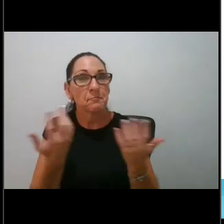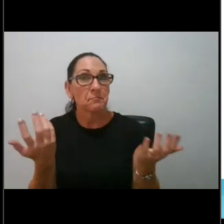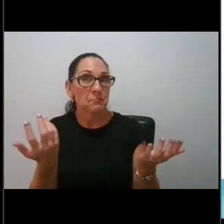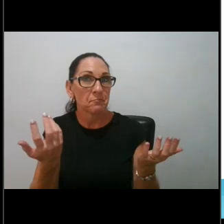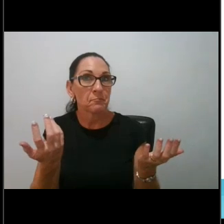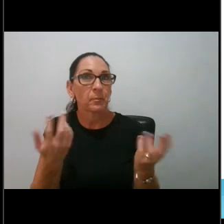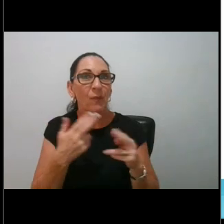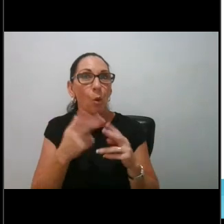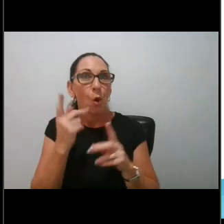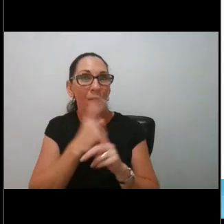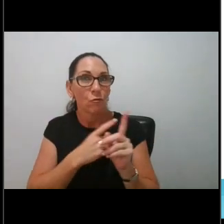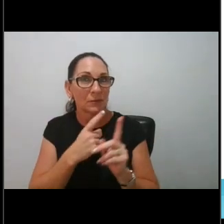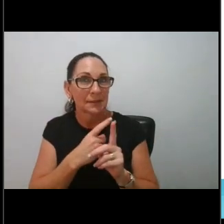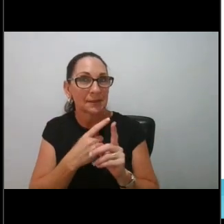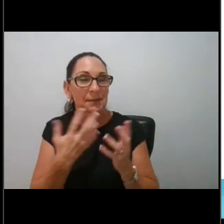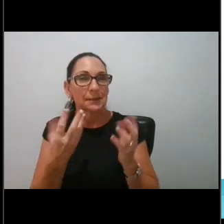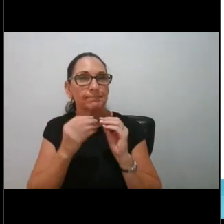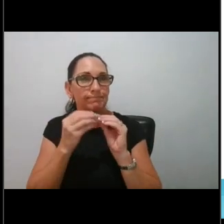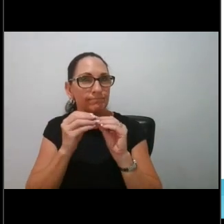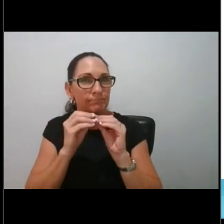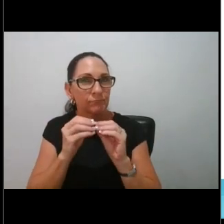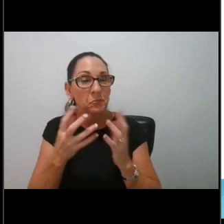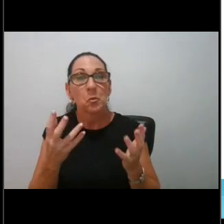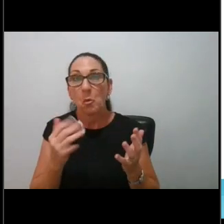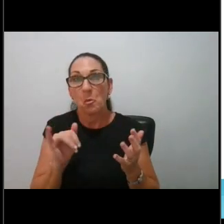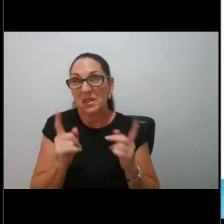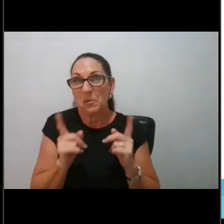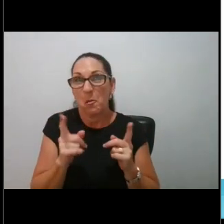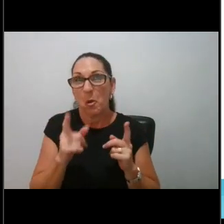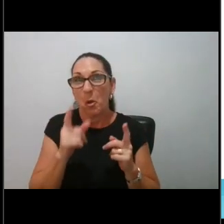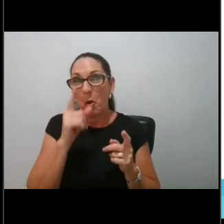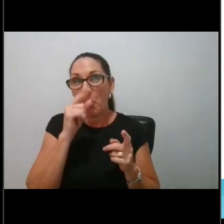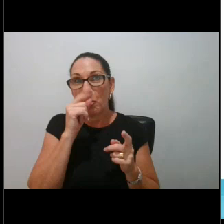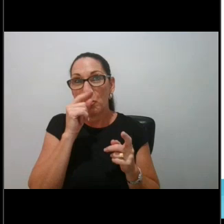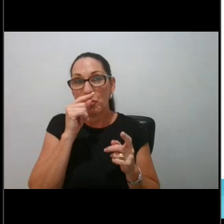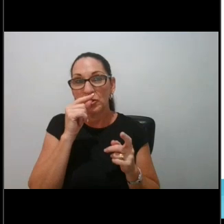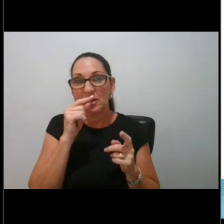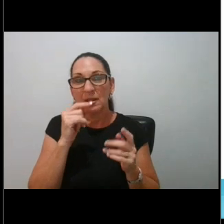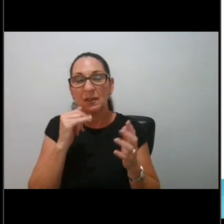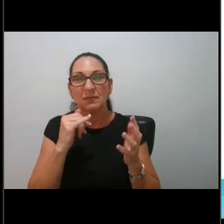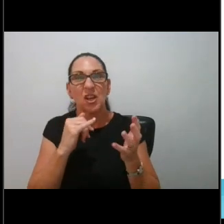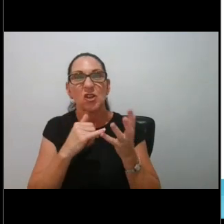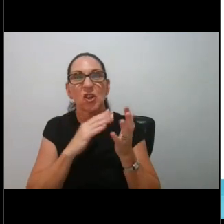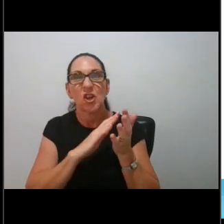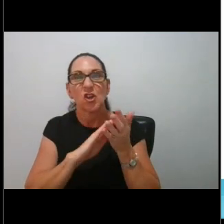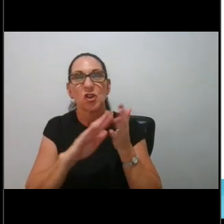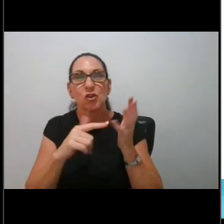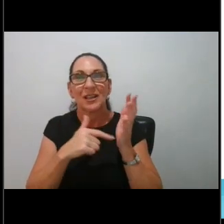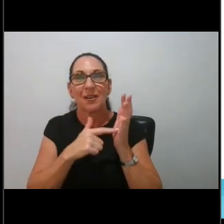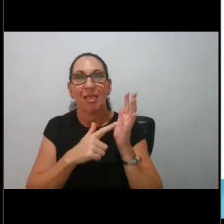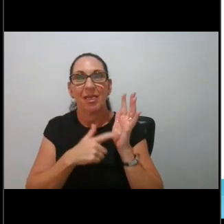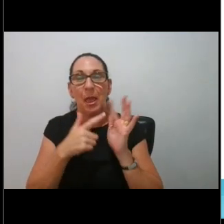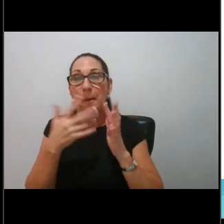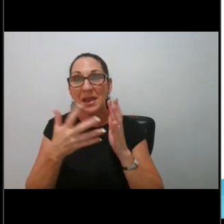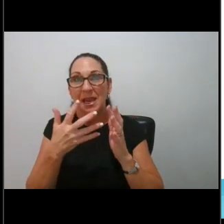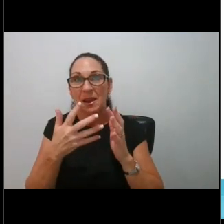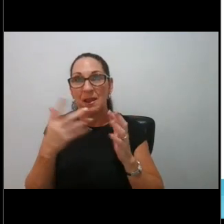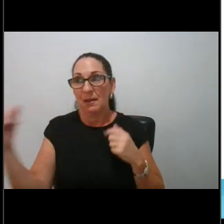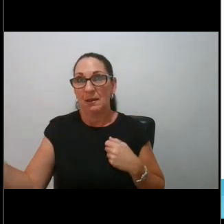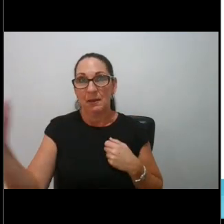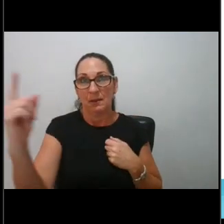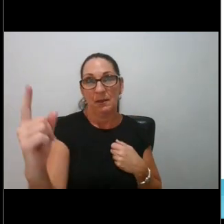circumstances, we might be able to conduct a shuttle style conference where one party's in one room and the other party's in another, and we